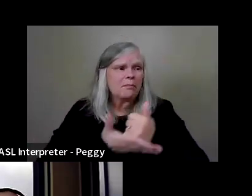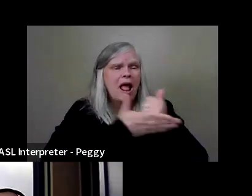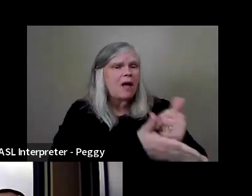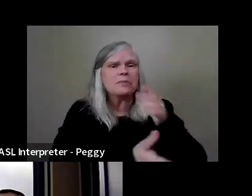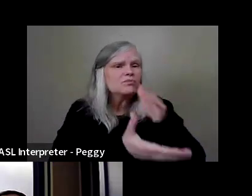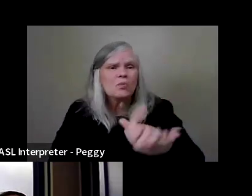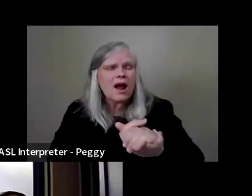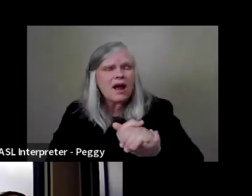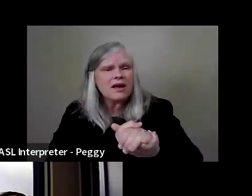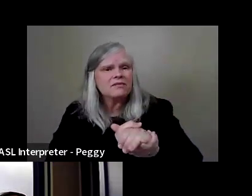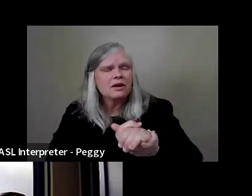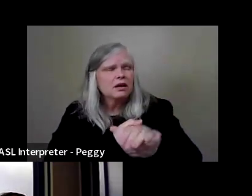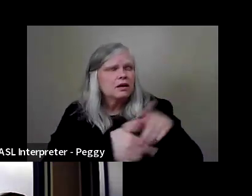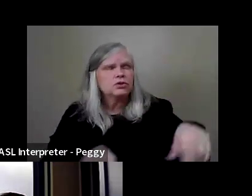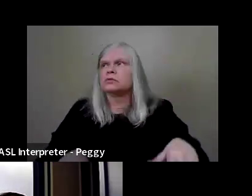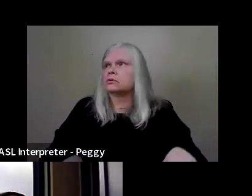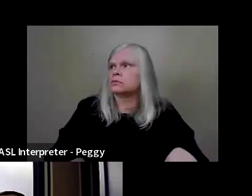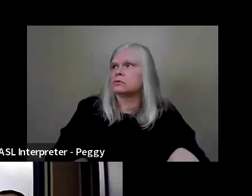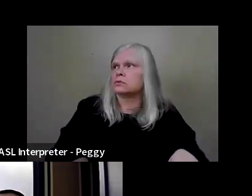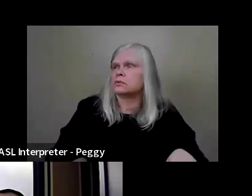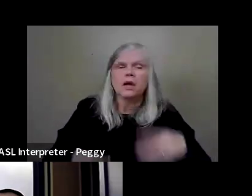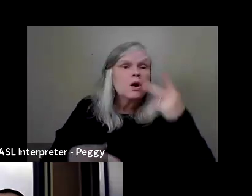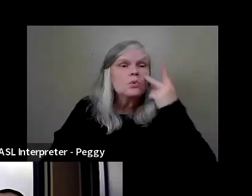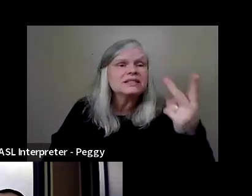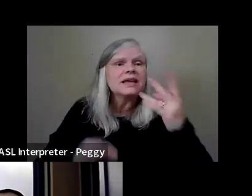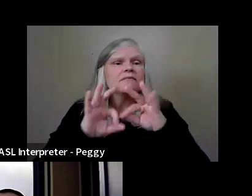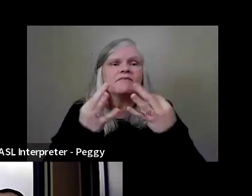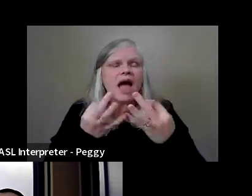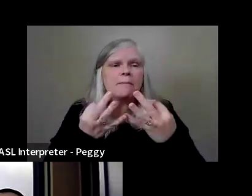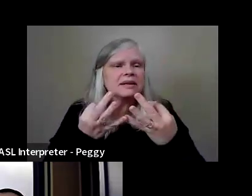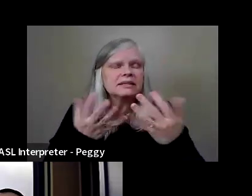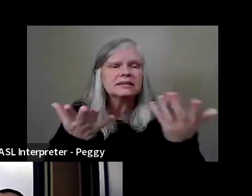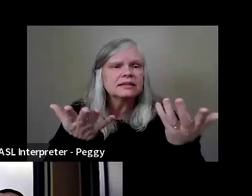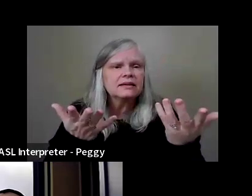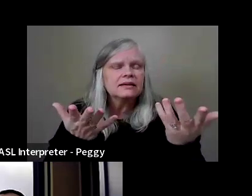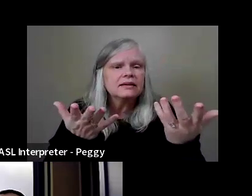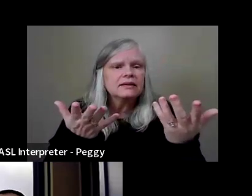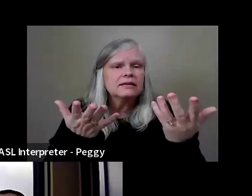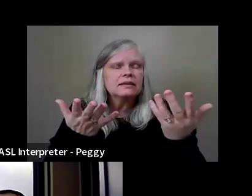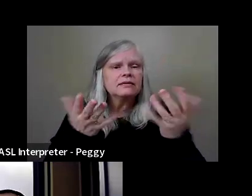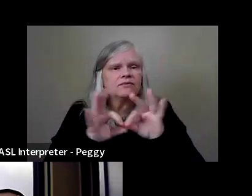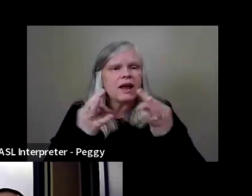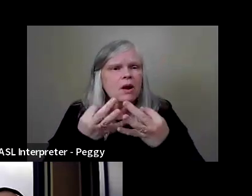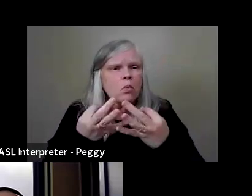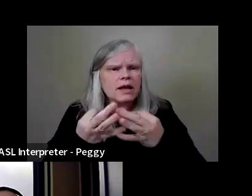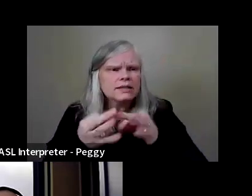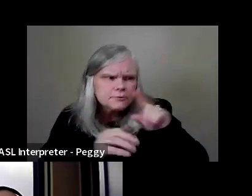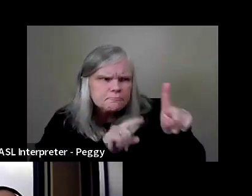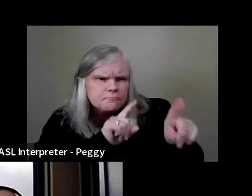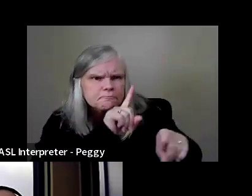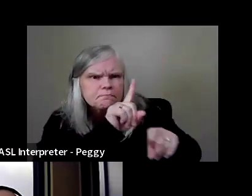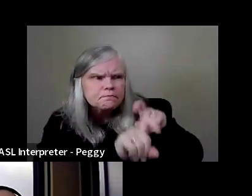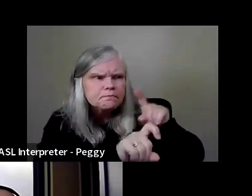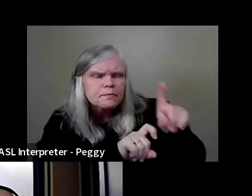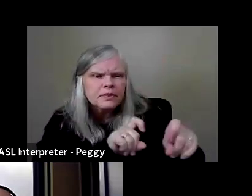on the spot. And sometimes we see families, like I think I mentioned, who want to kind of quiz their loved one